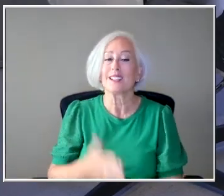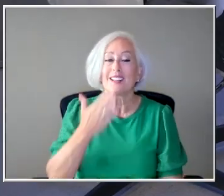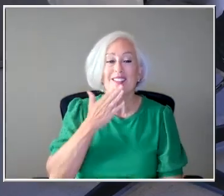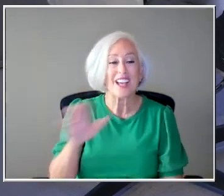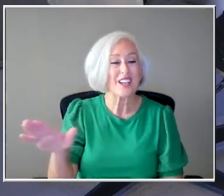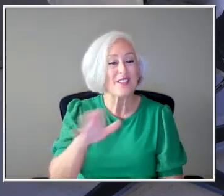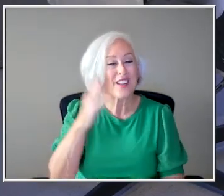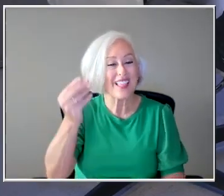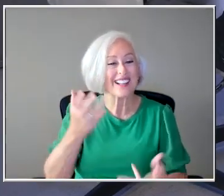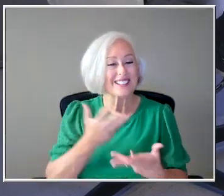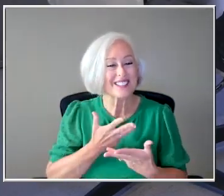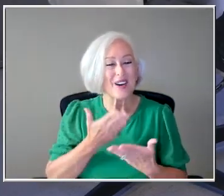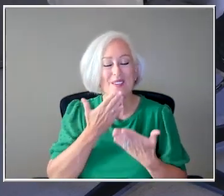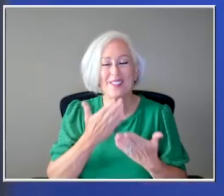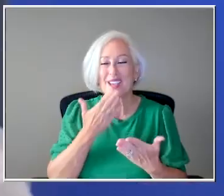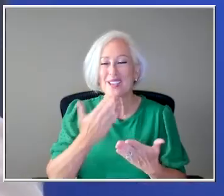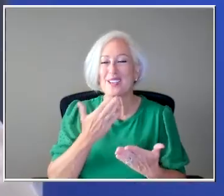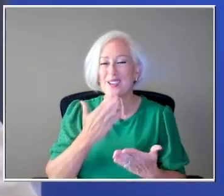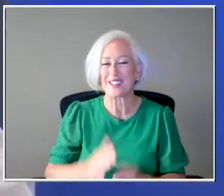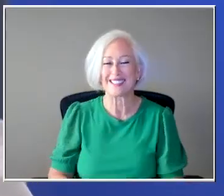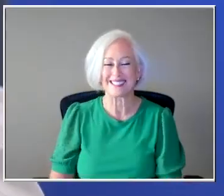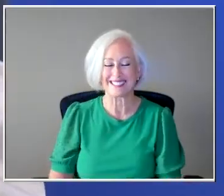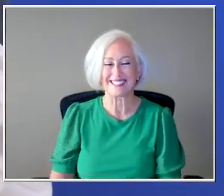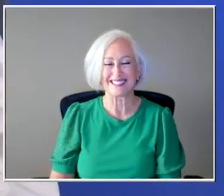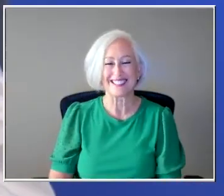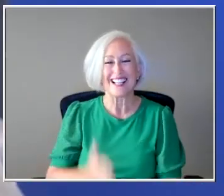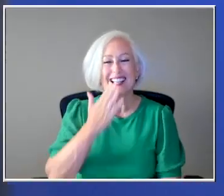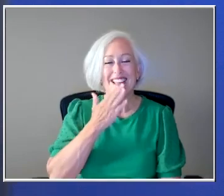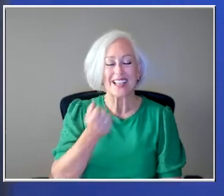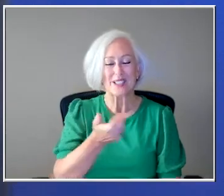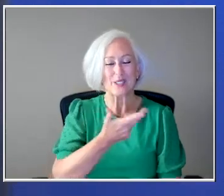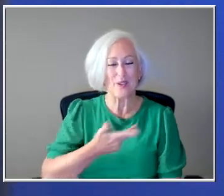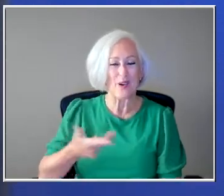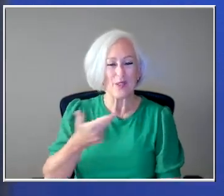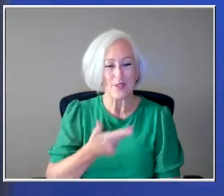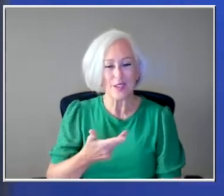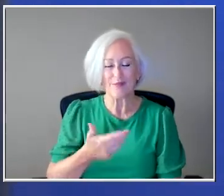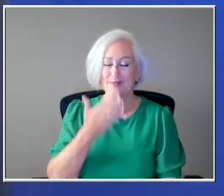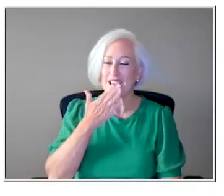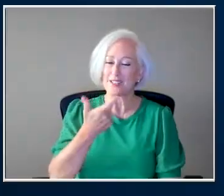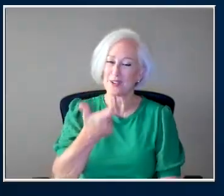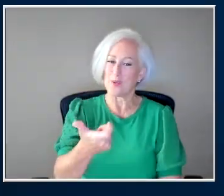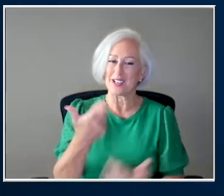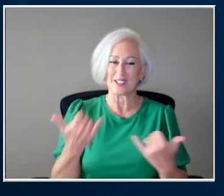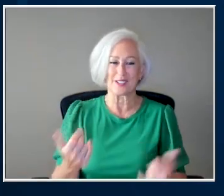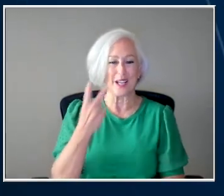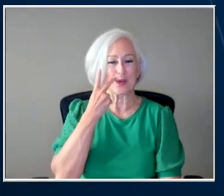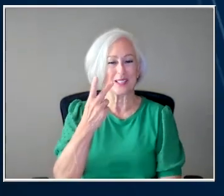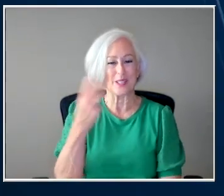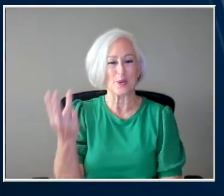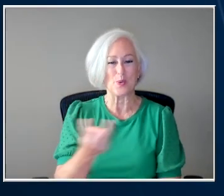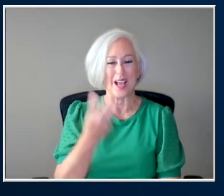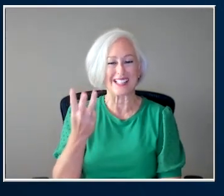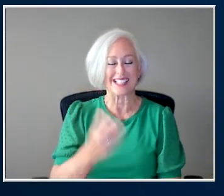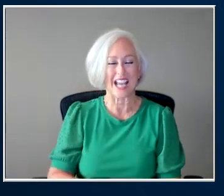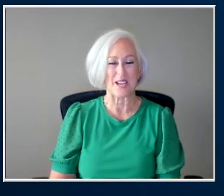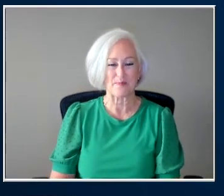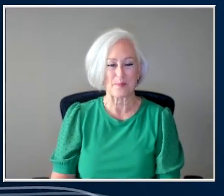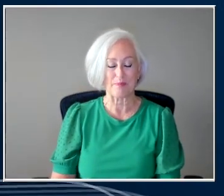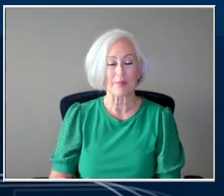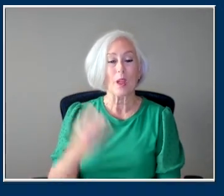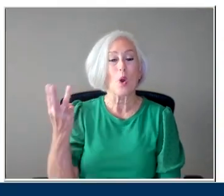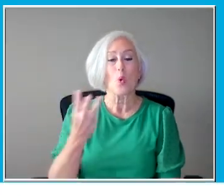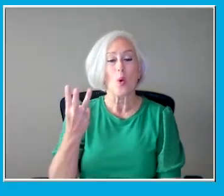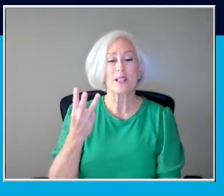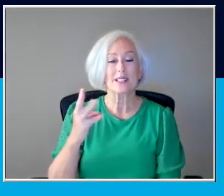Thanks so much. Bye-bye. Thanks to all of our guests. Thanks to our viewers. We'll see you back here on Wednesday. Coming up Wednesday on Open Mics with